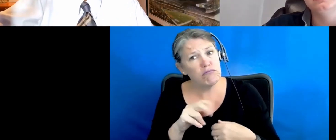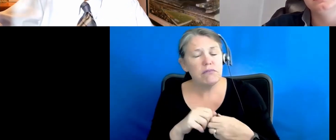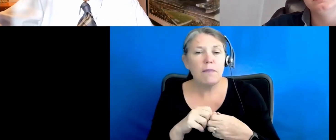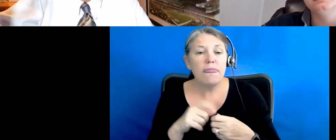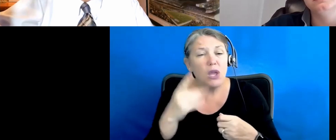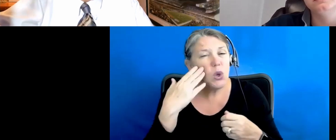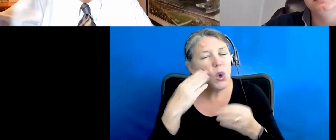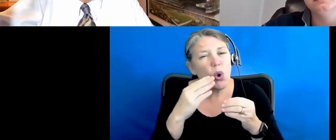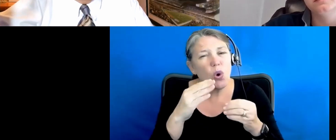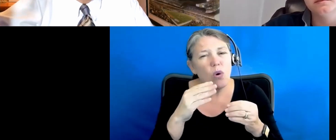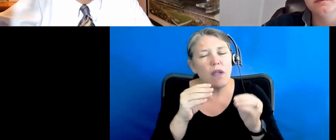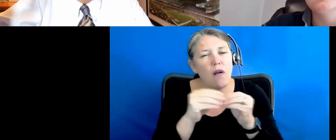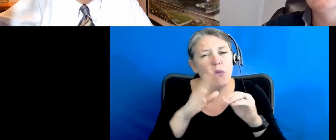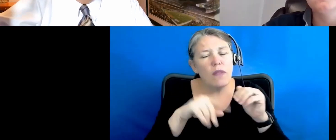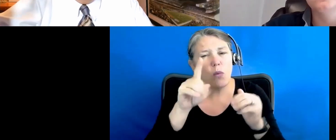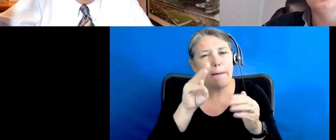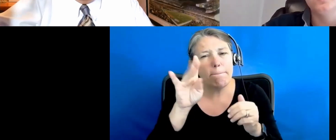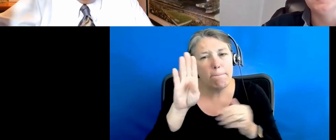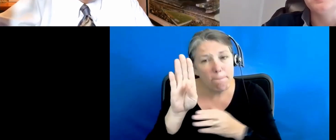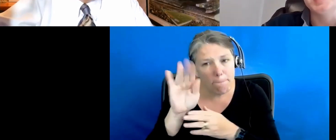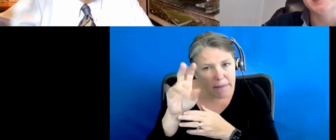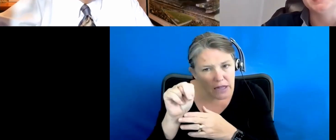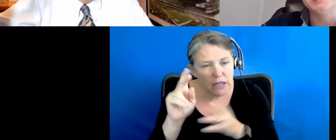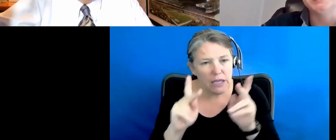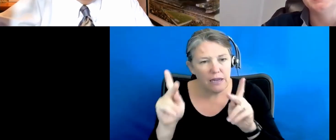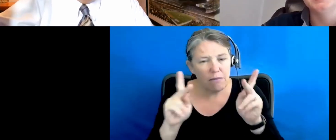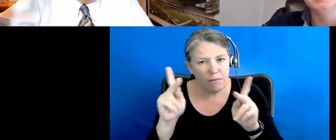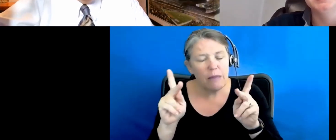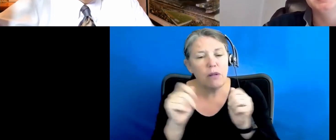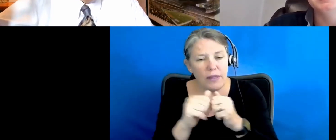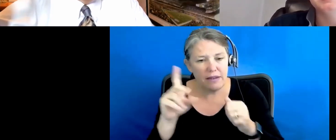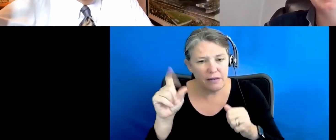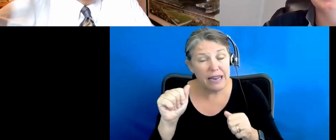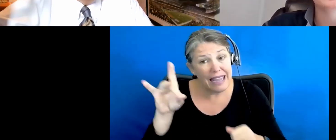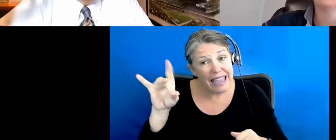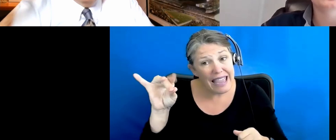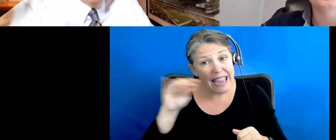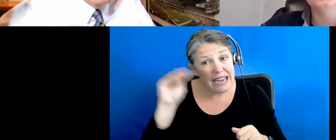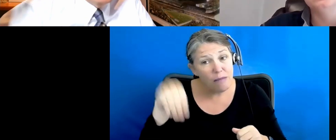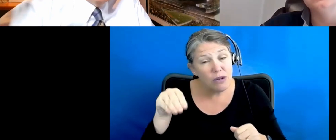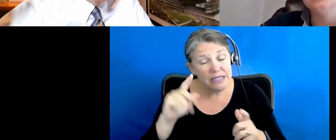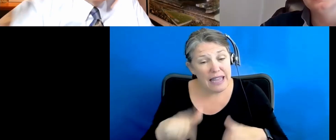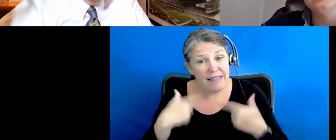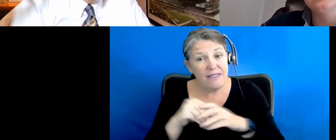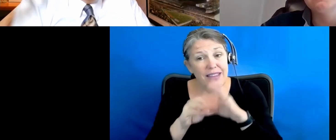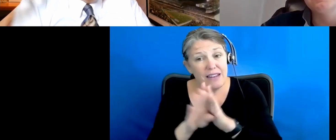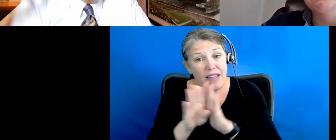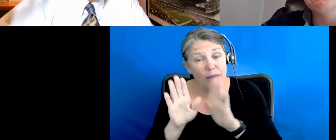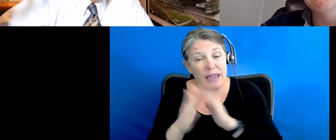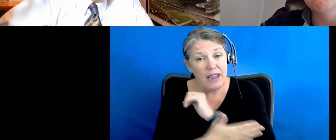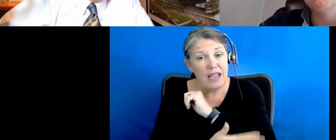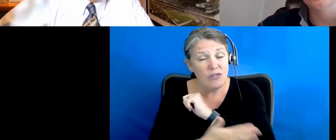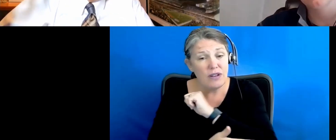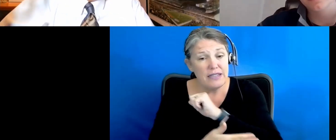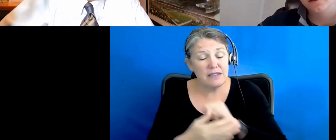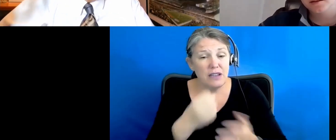1 billion people with disabilities around the world. 80% of them live, 80% of them live in developing countries. Ratification